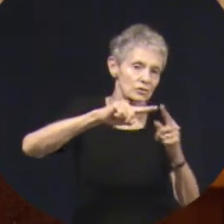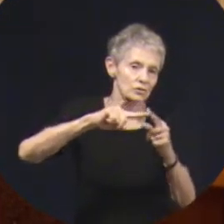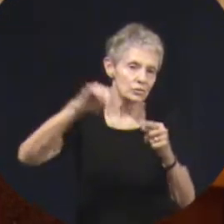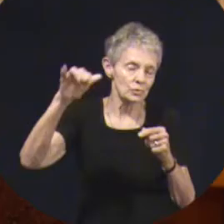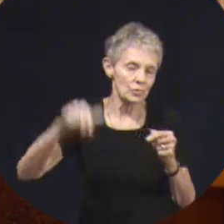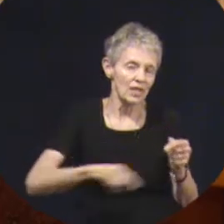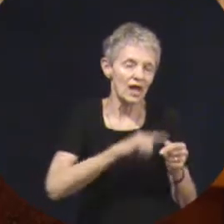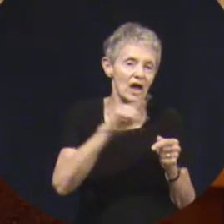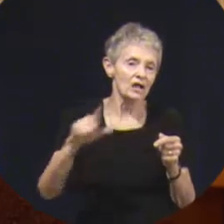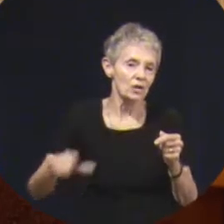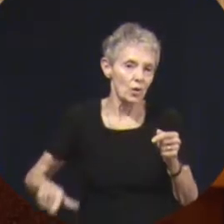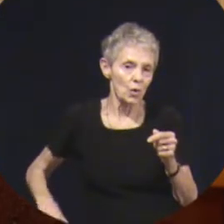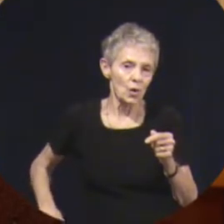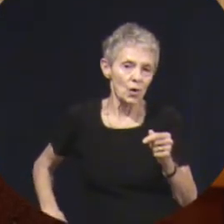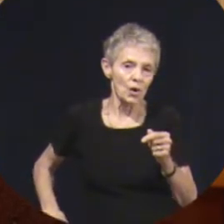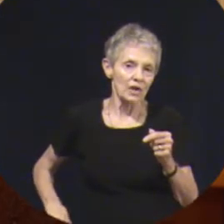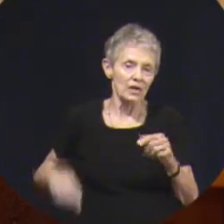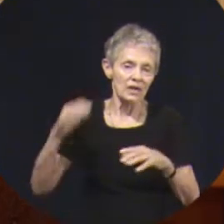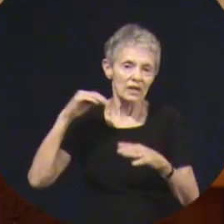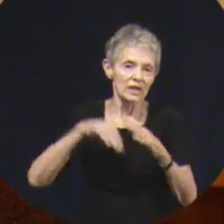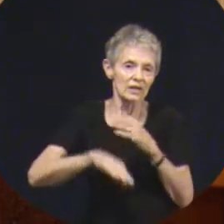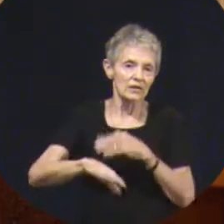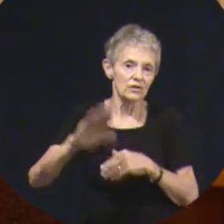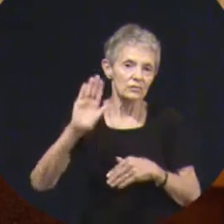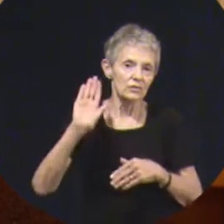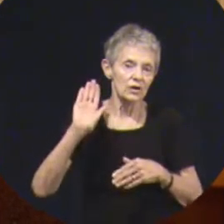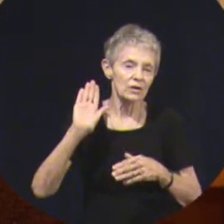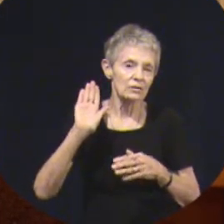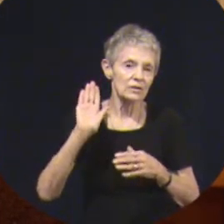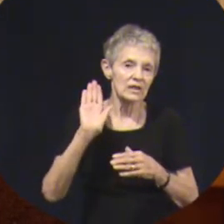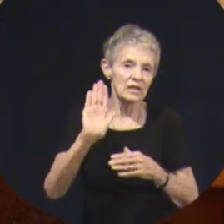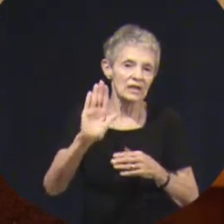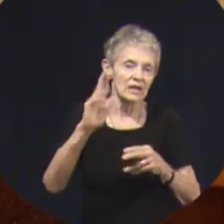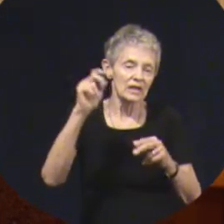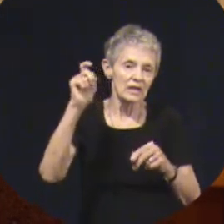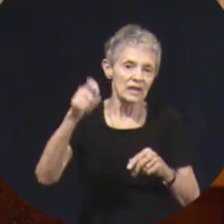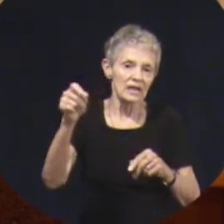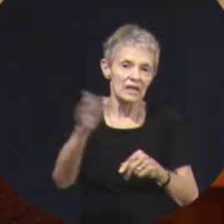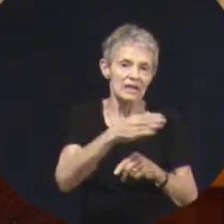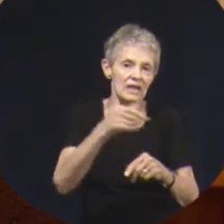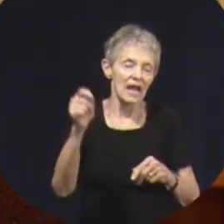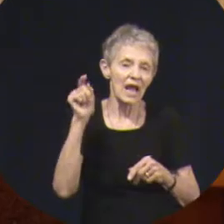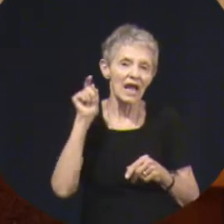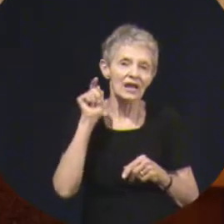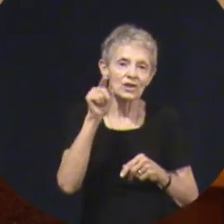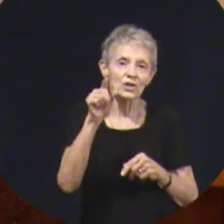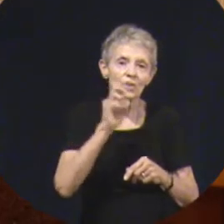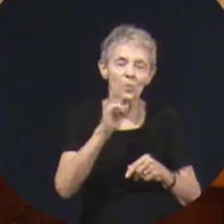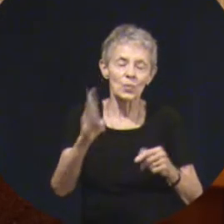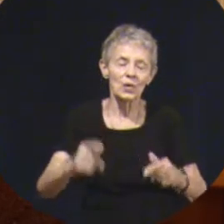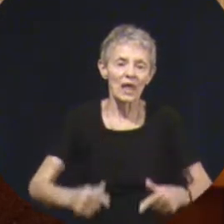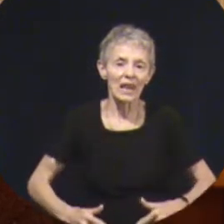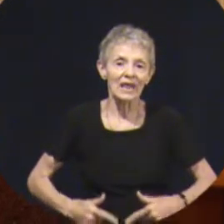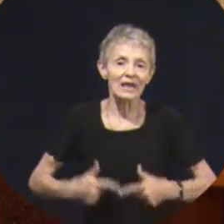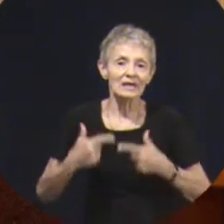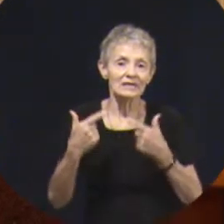Turn to the Lord in your need, and you will